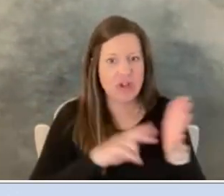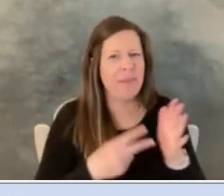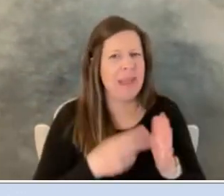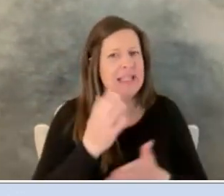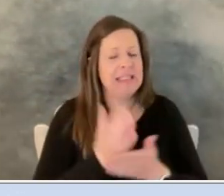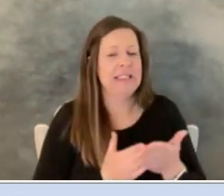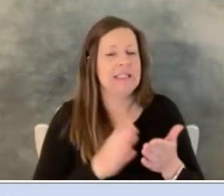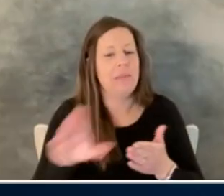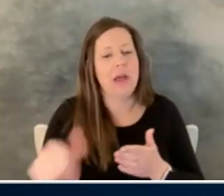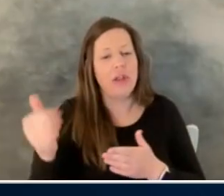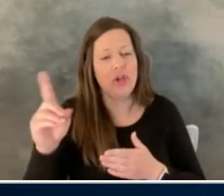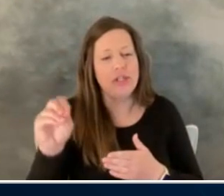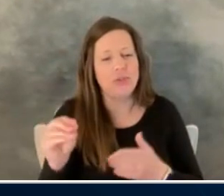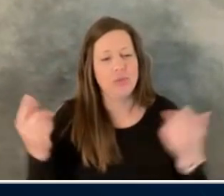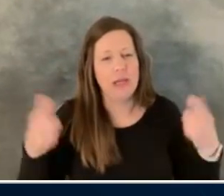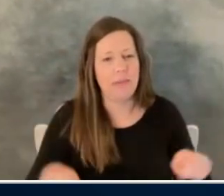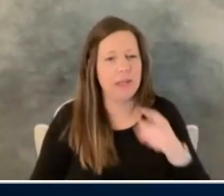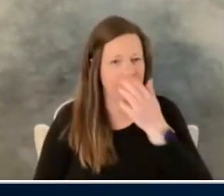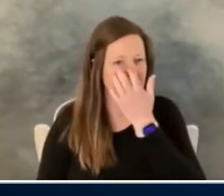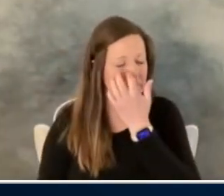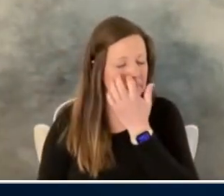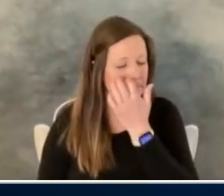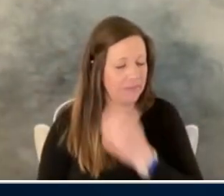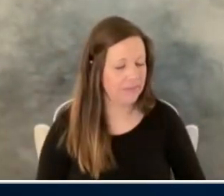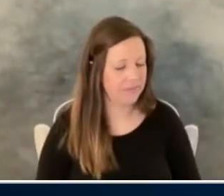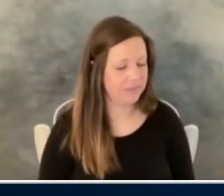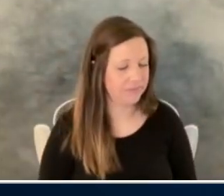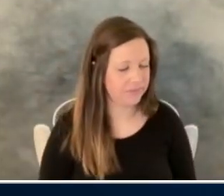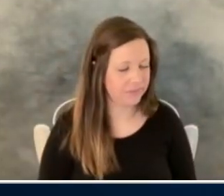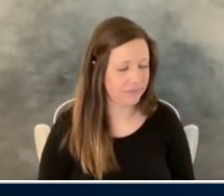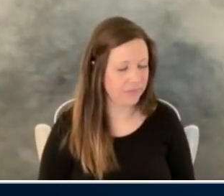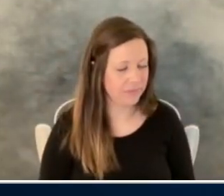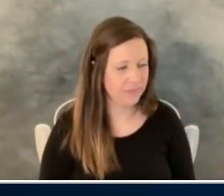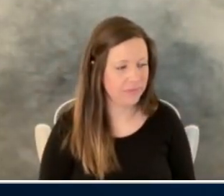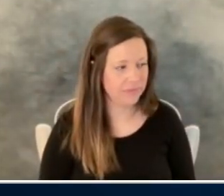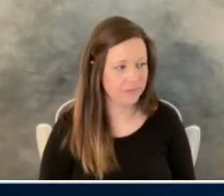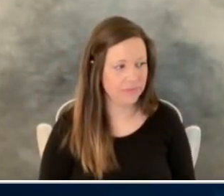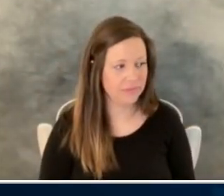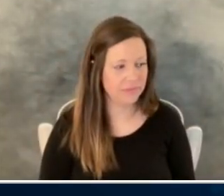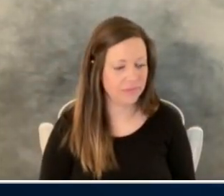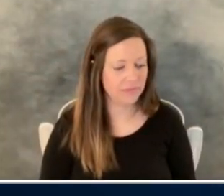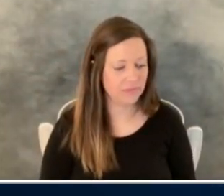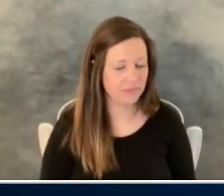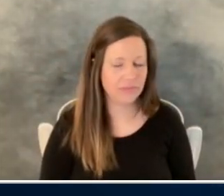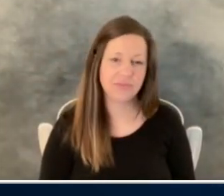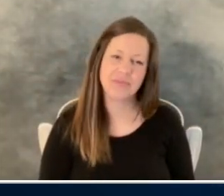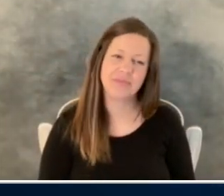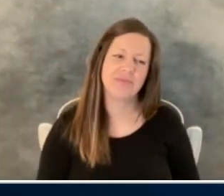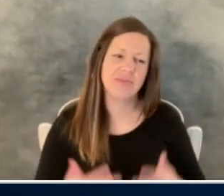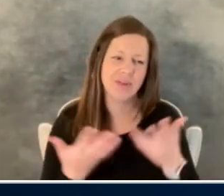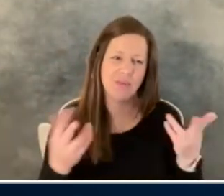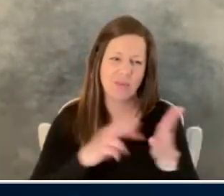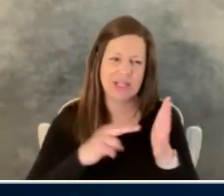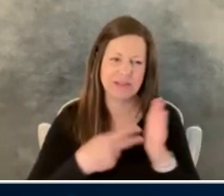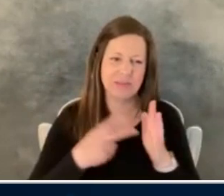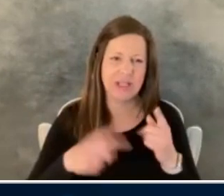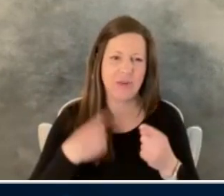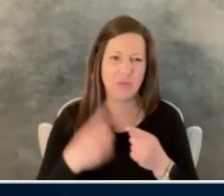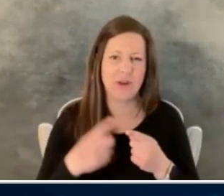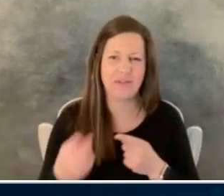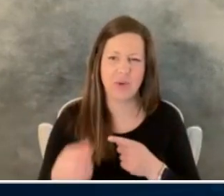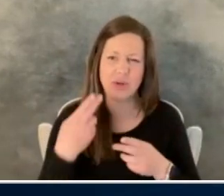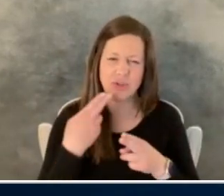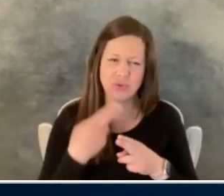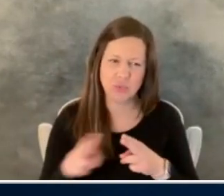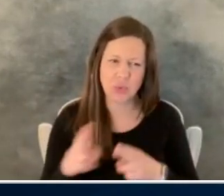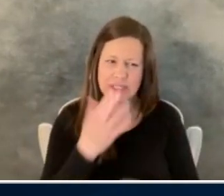condition. Okay. Gretchen would like to know, what does it mean when you're a short sleeper? I